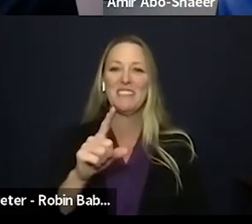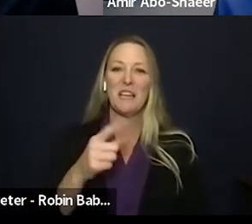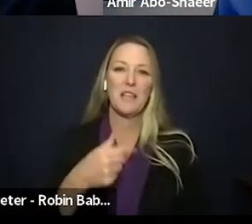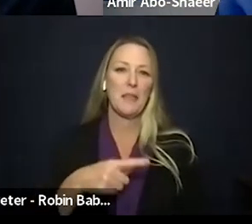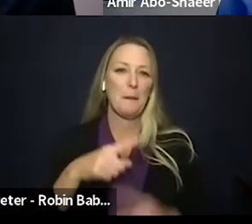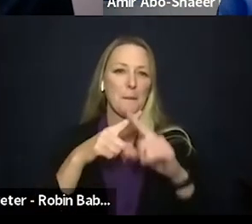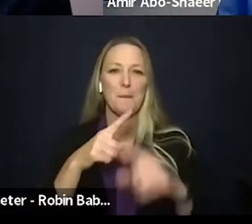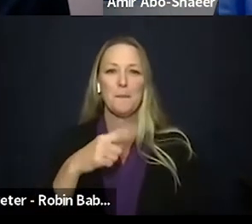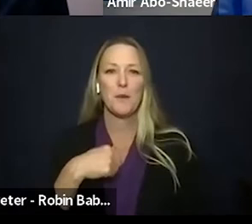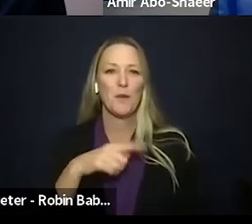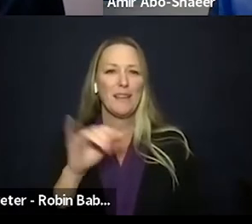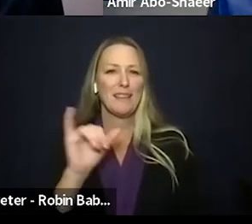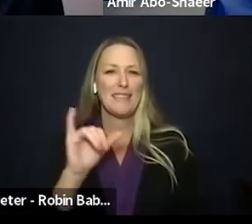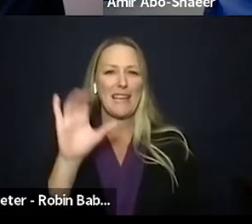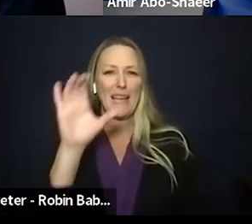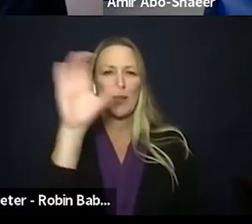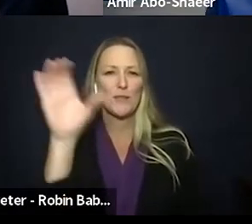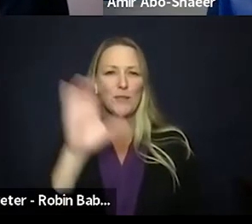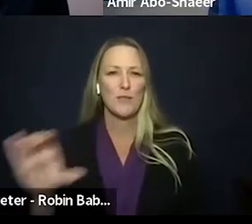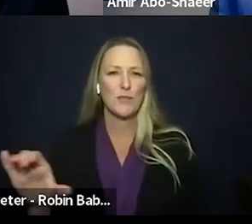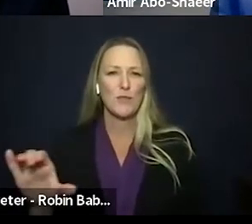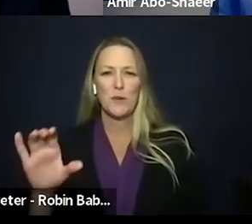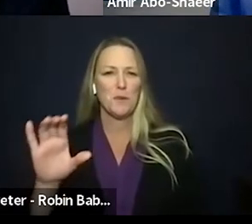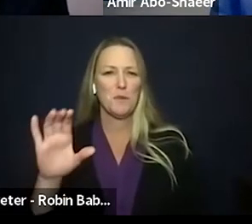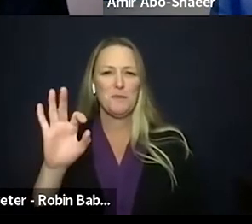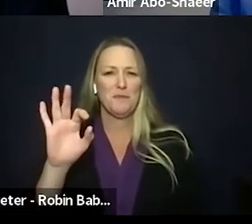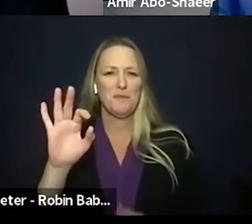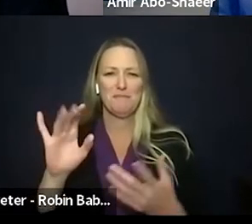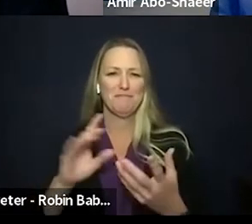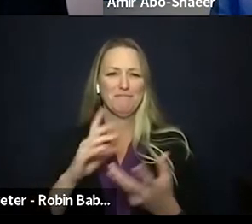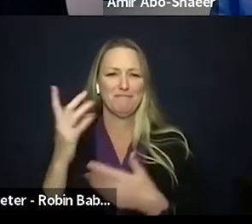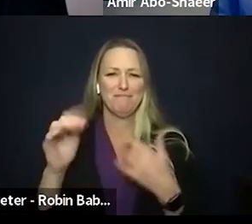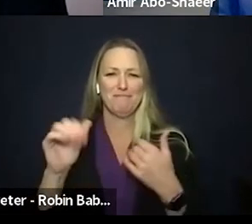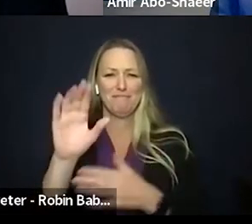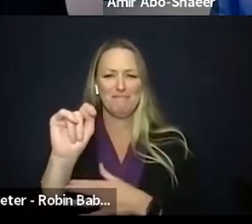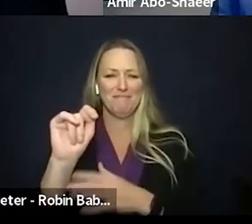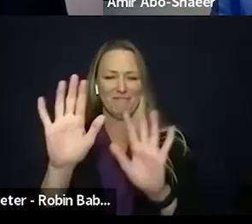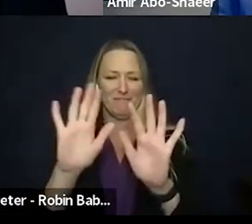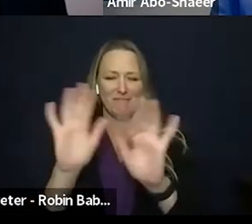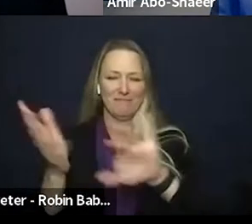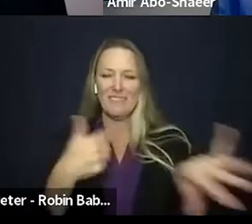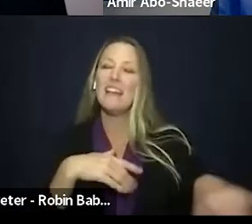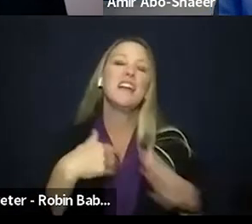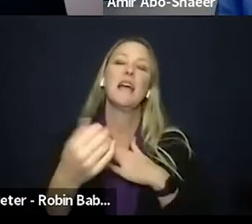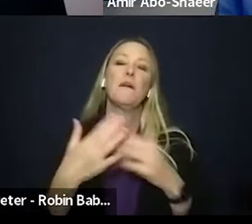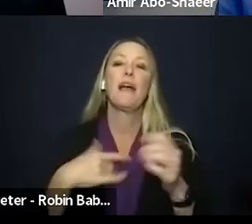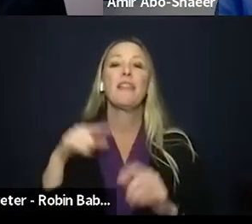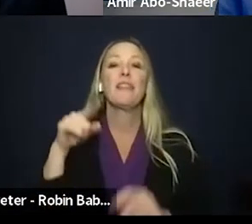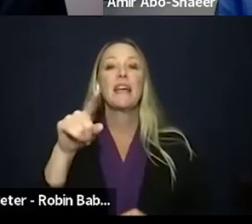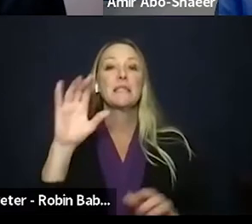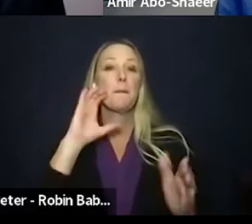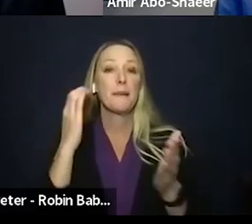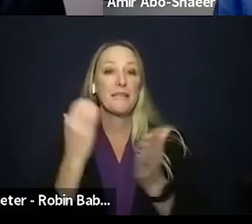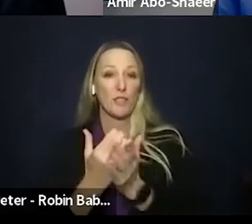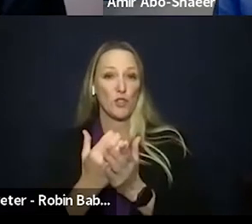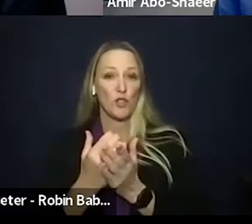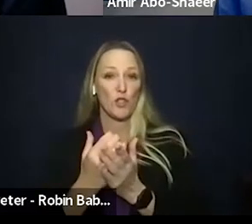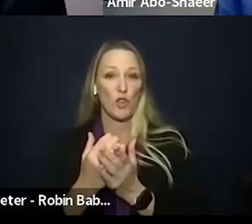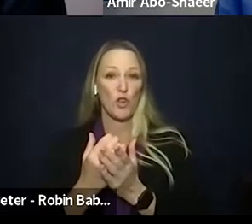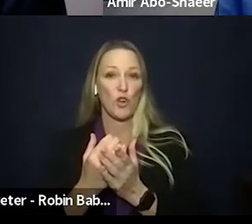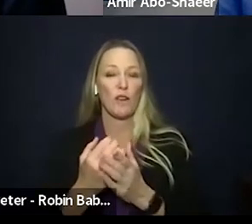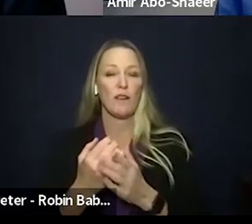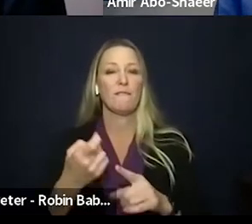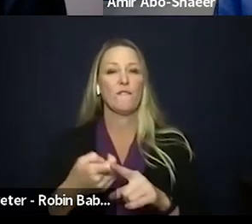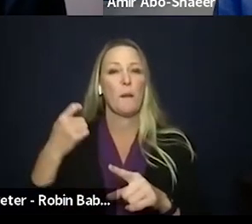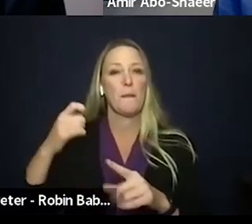thing it's like the zoom festival of that so um when we this is a shot of the facility from a construction